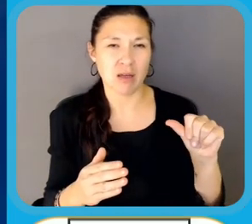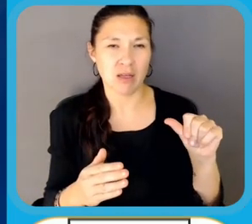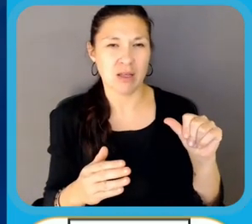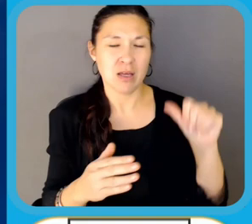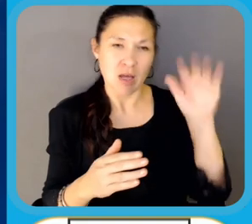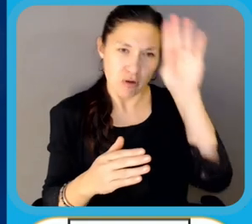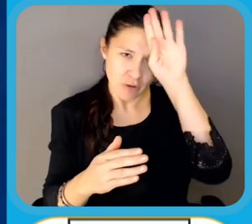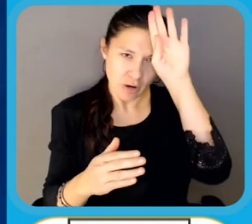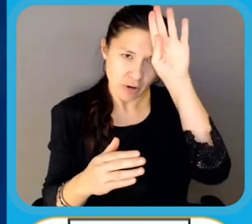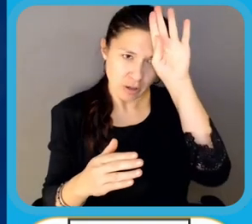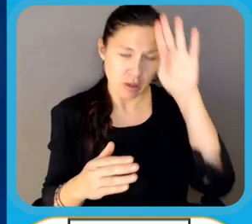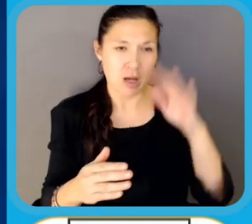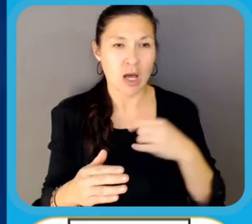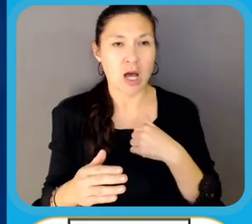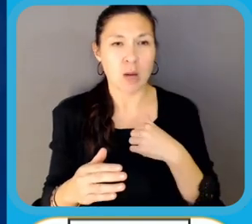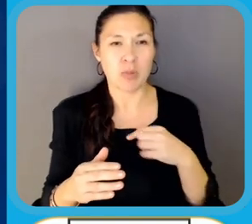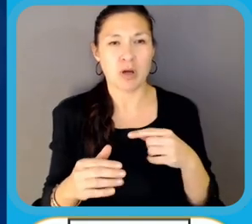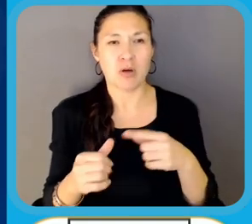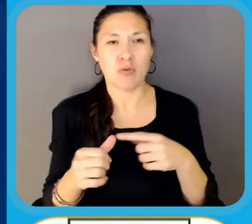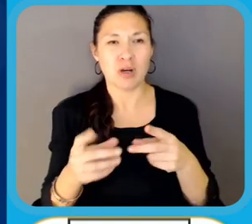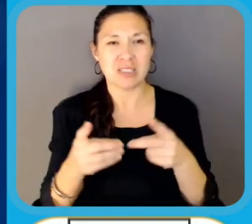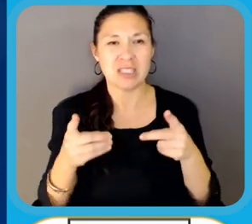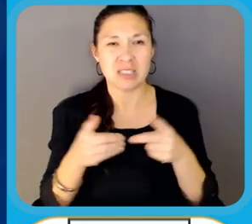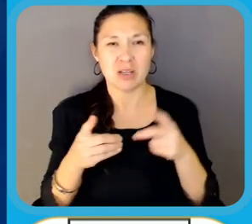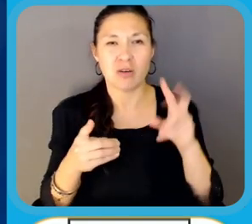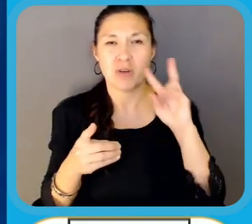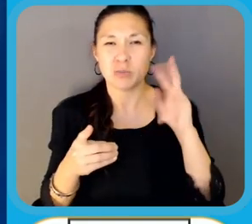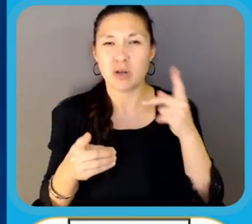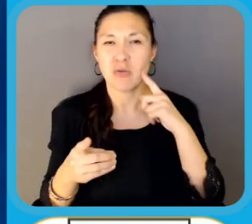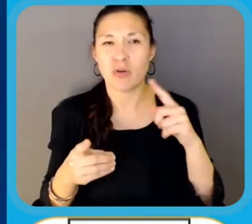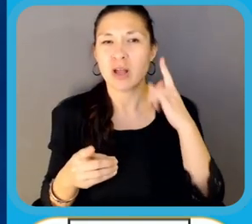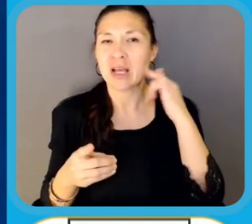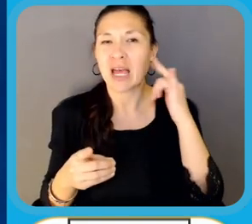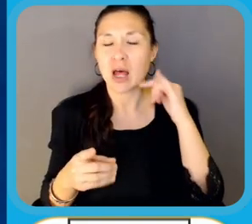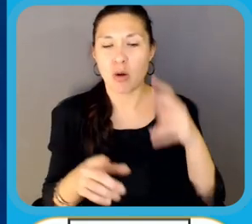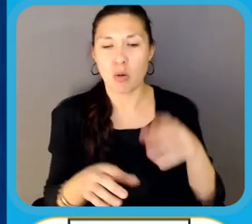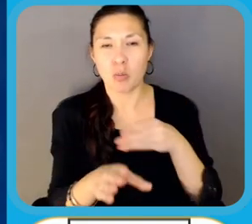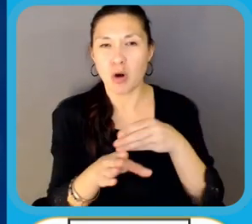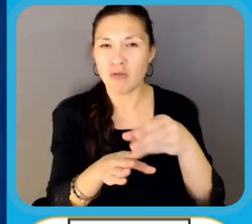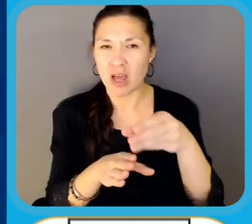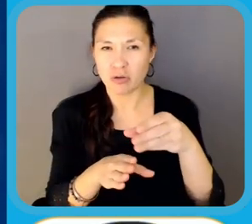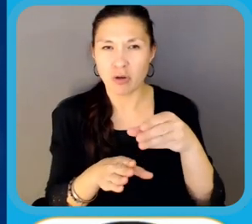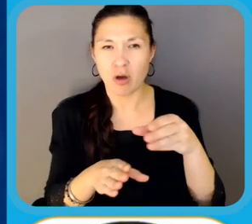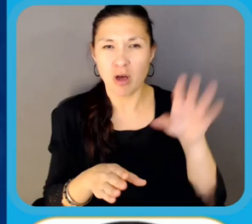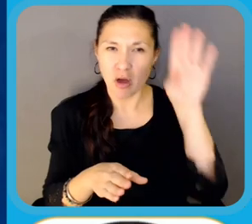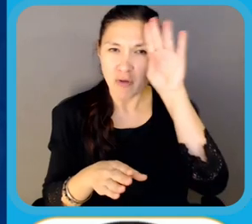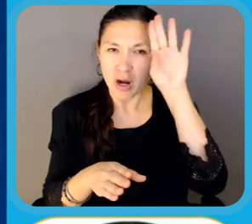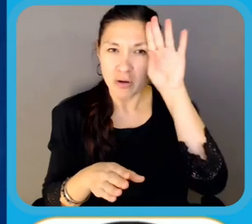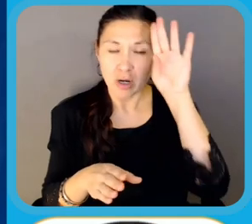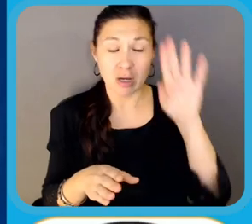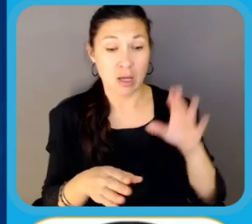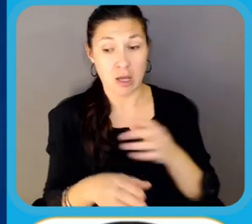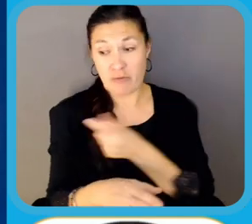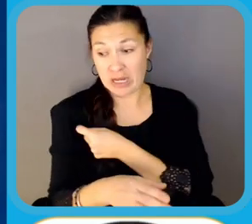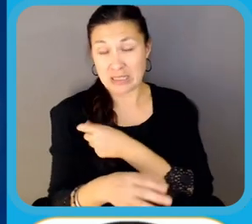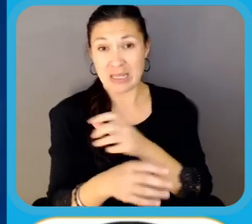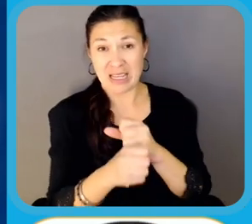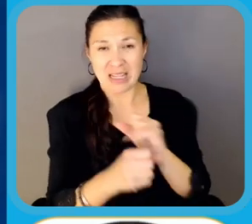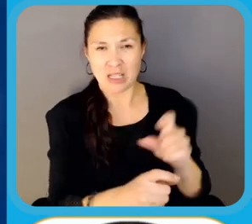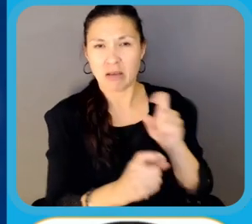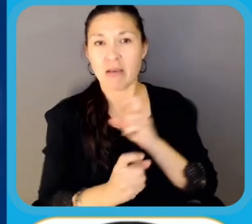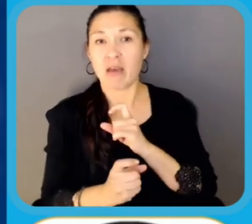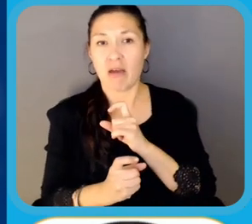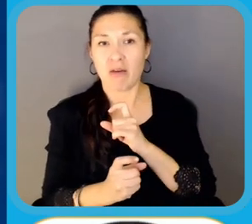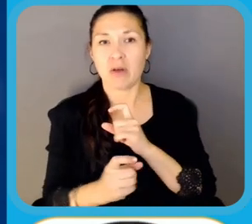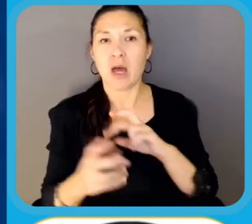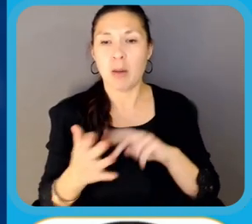district vice president for the California Professional Firefighters. Receiving my vaccine was a gift that ensured my safety